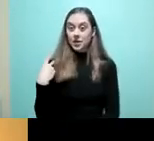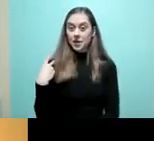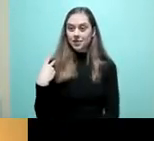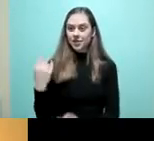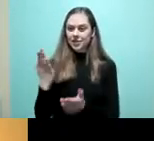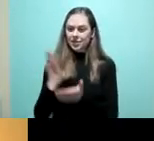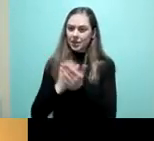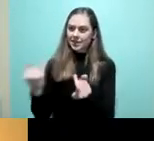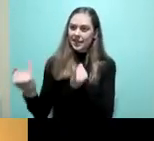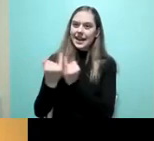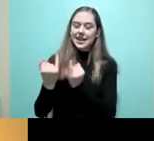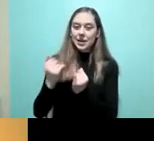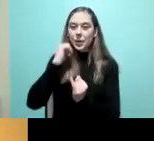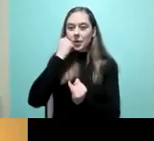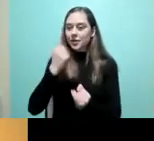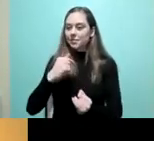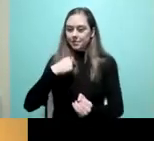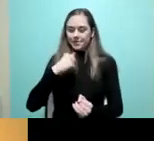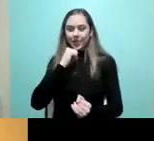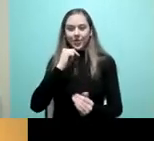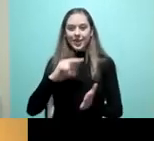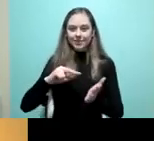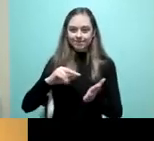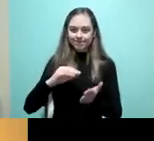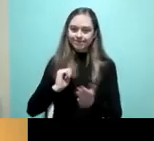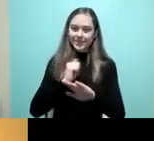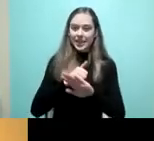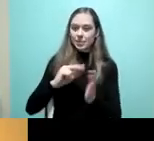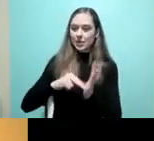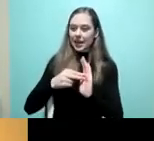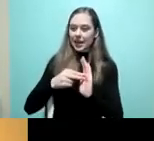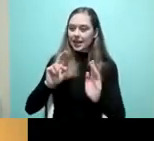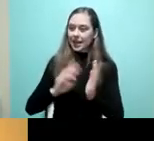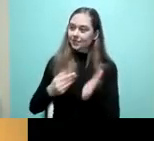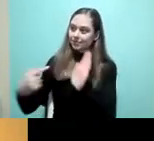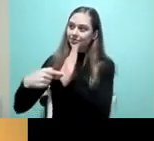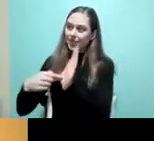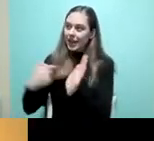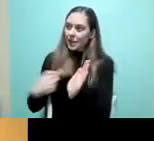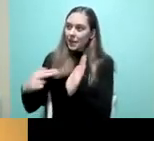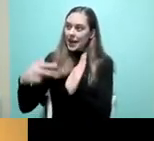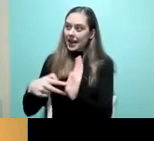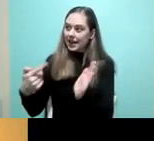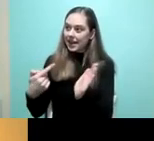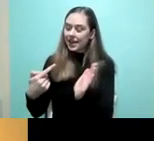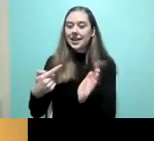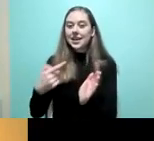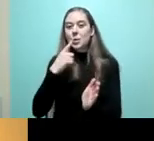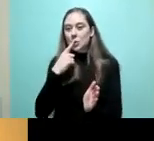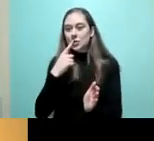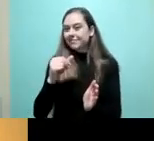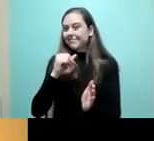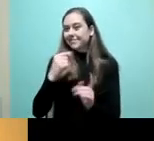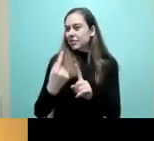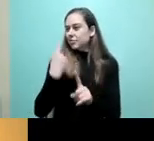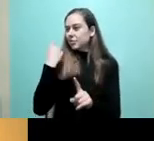and then suddenly, especially during the first lockdown, we'd only one laptop because my one was broke. And then Laura's a